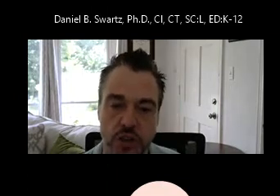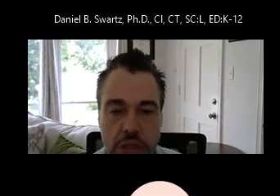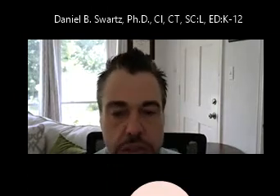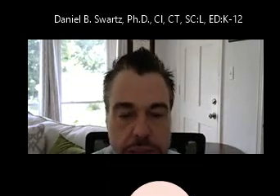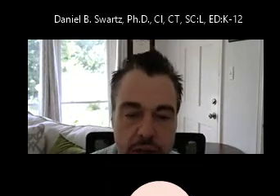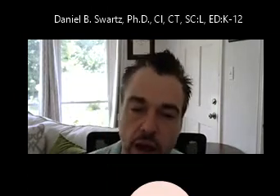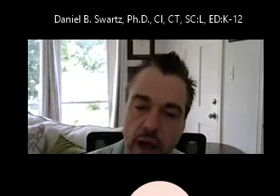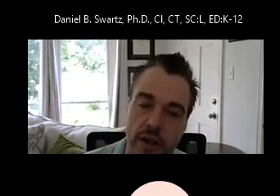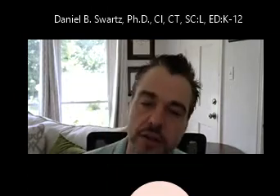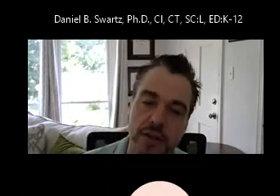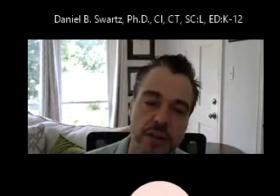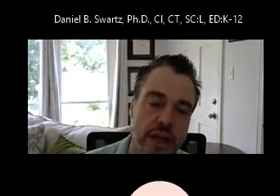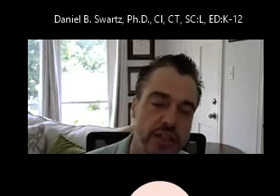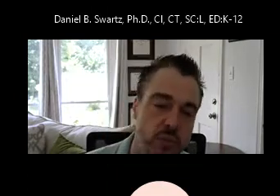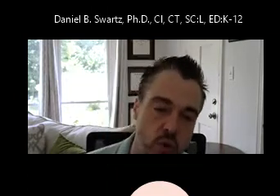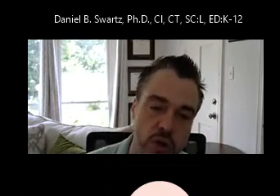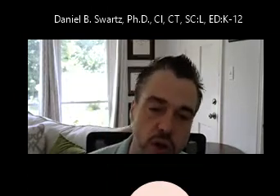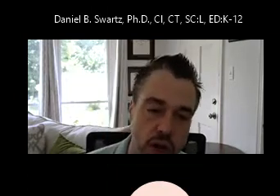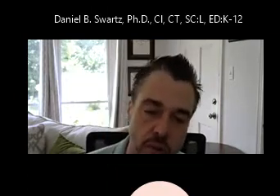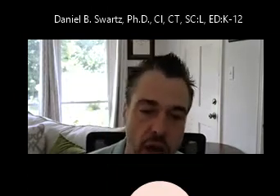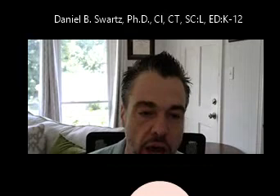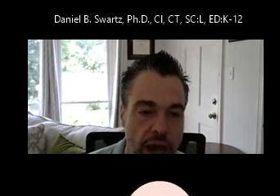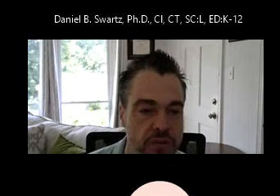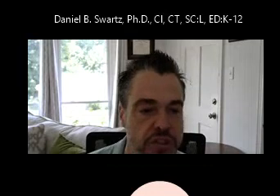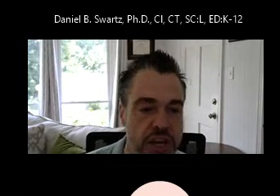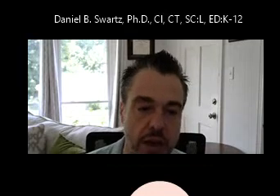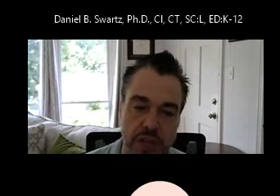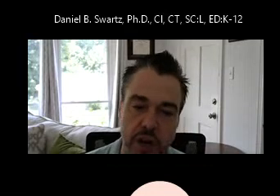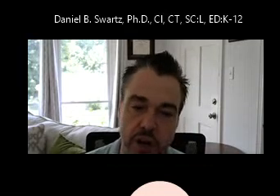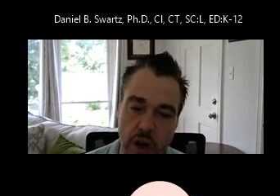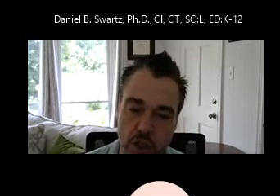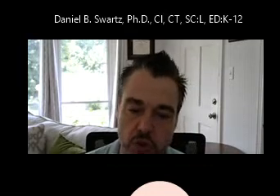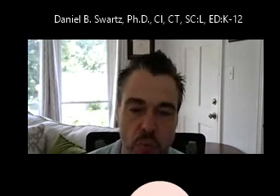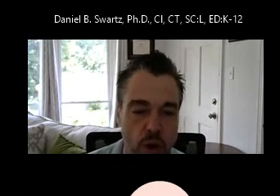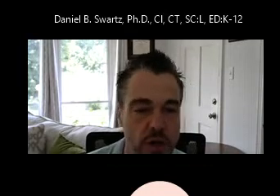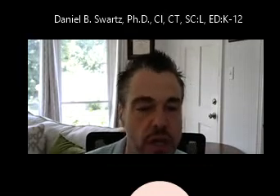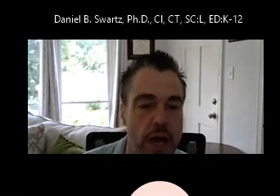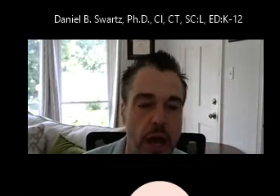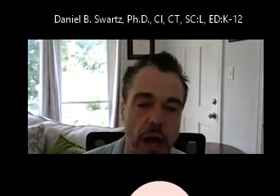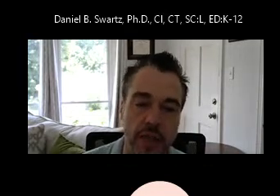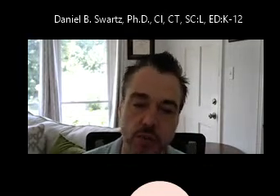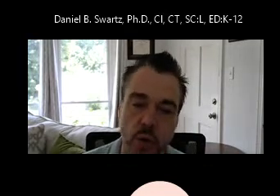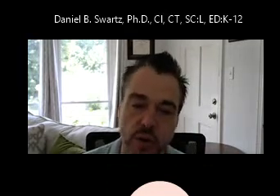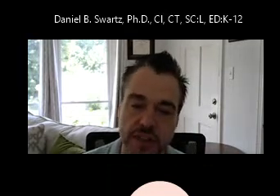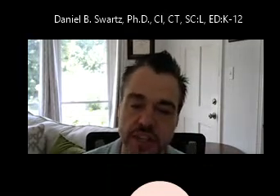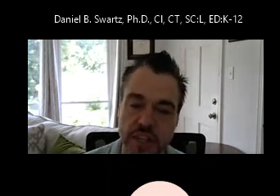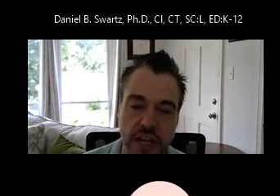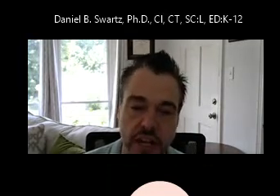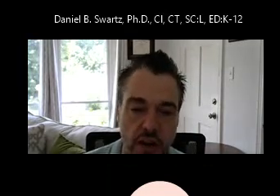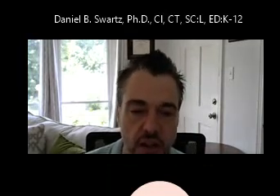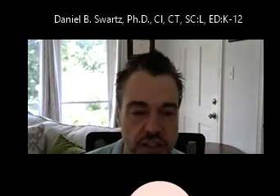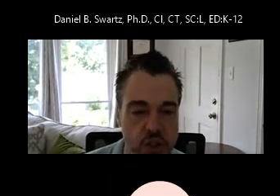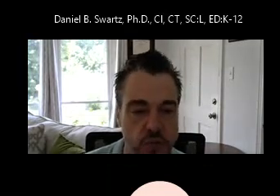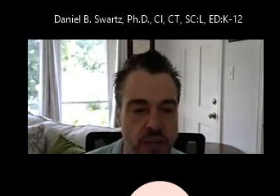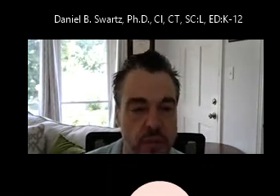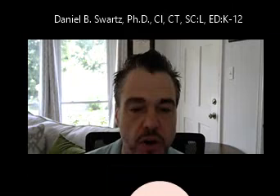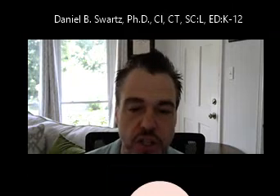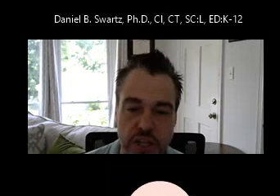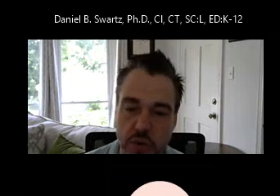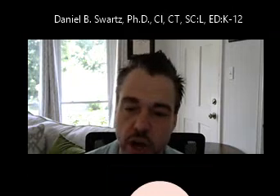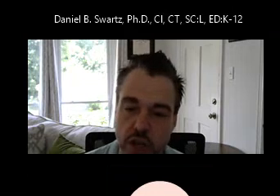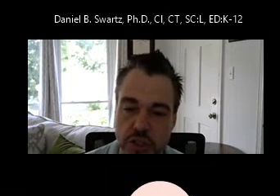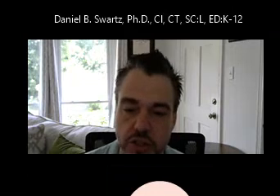rate structure. Next will come after the time study, our cost report. That's where we'll facilitate a cost